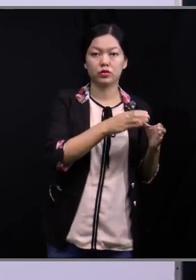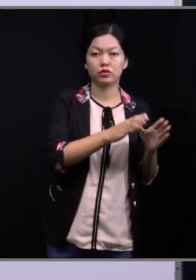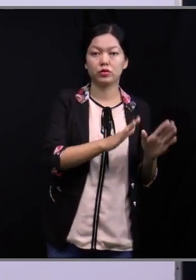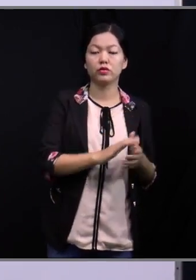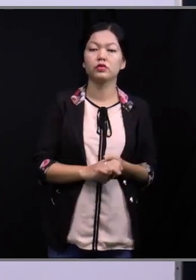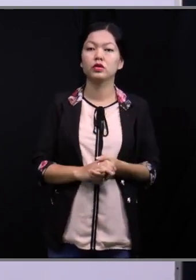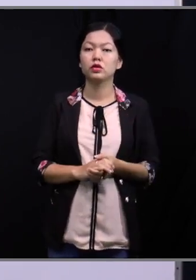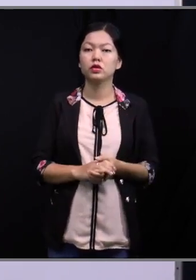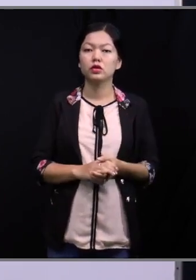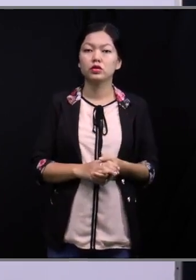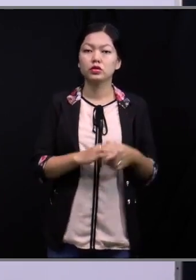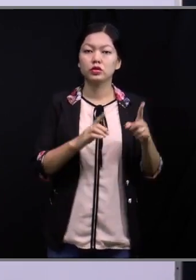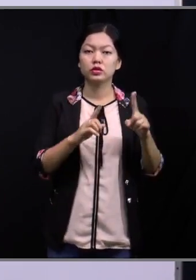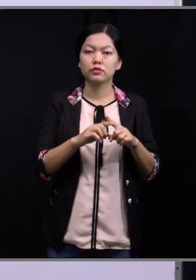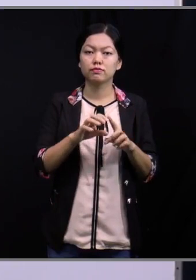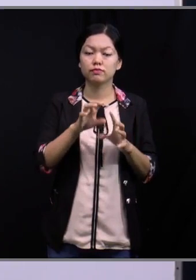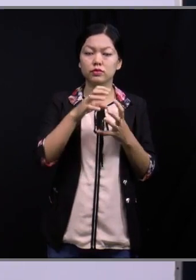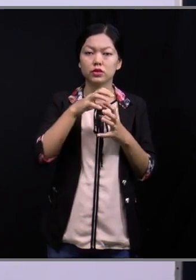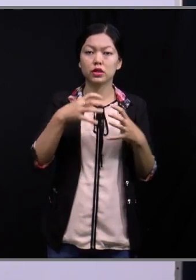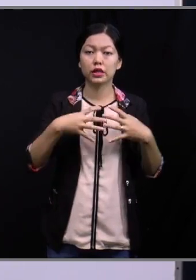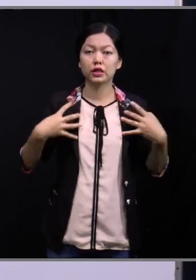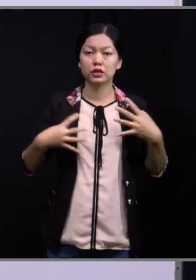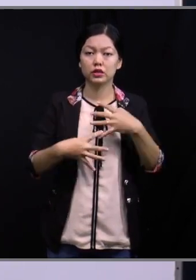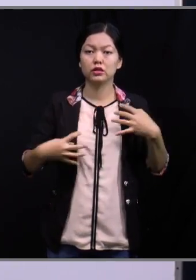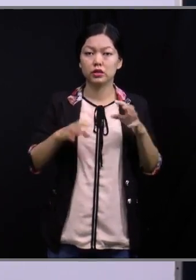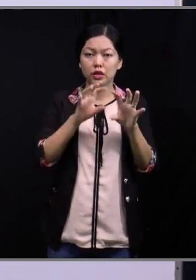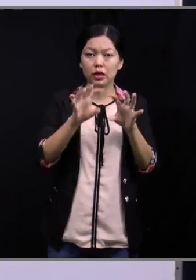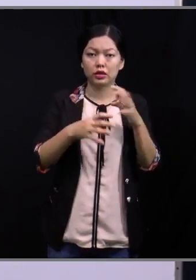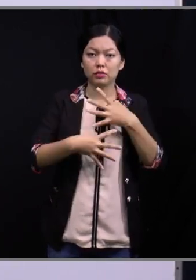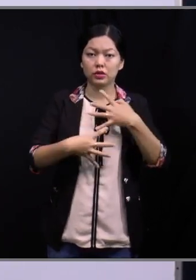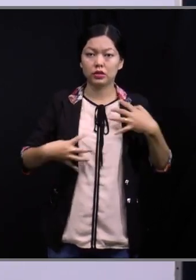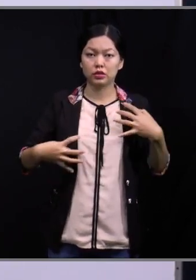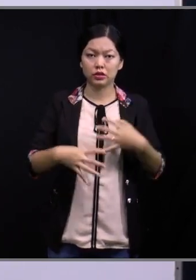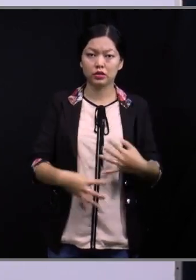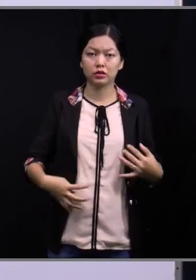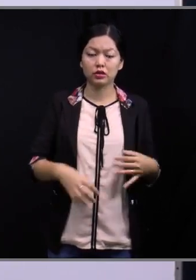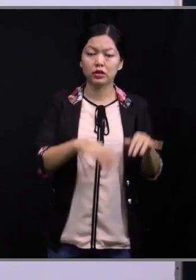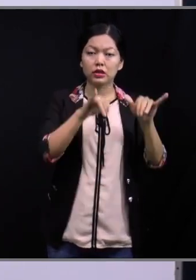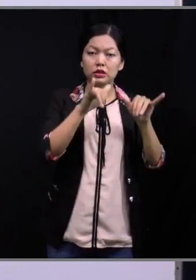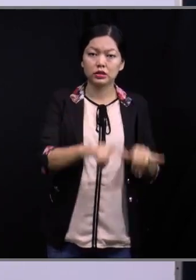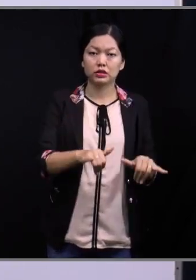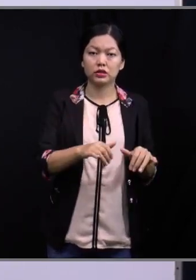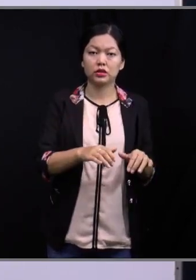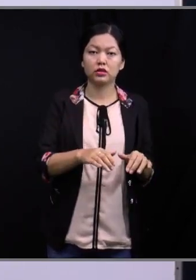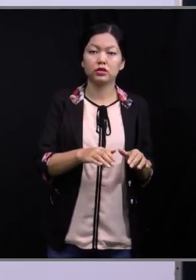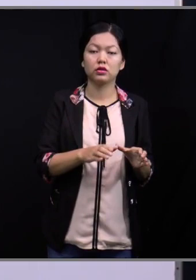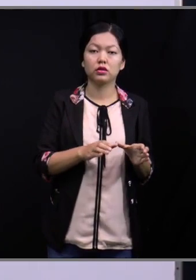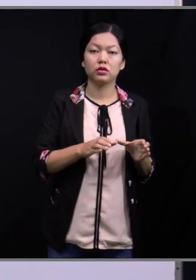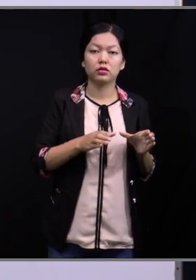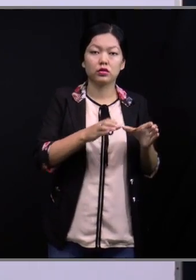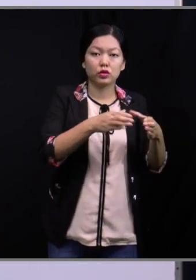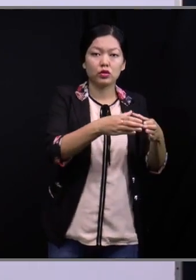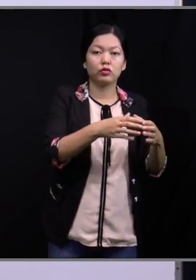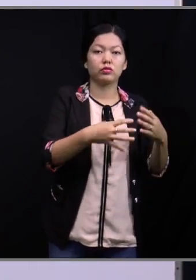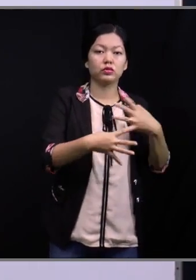a tiger can breed naturally with a tigris only, not with a lion or a leopard. Maybe that can